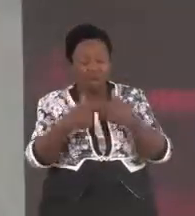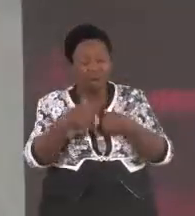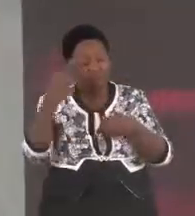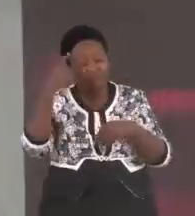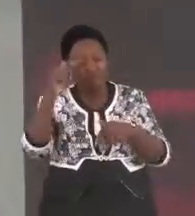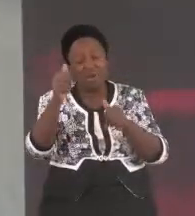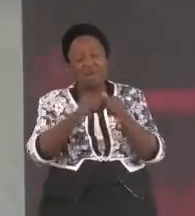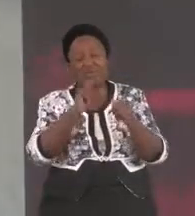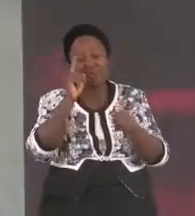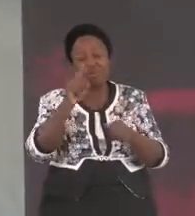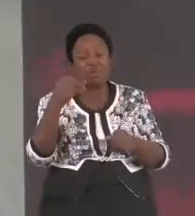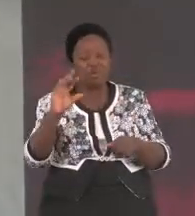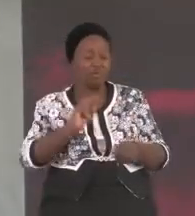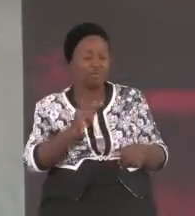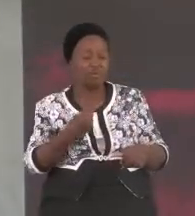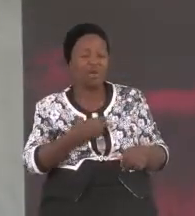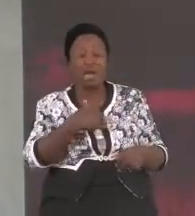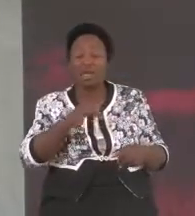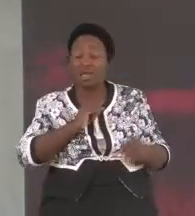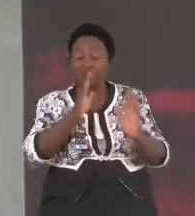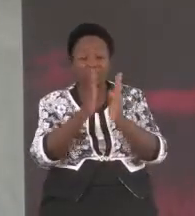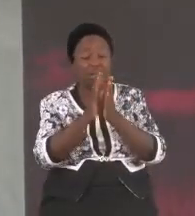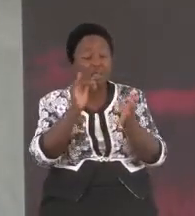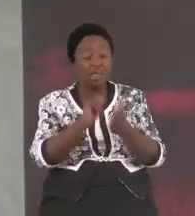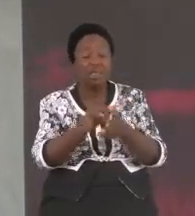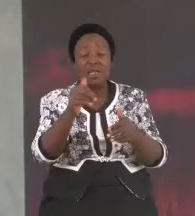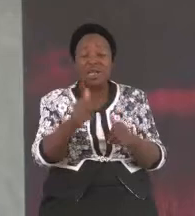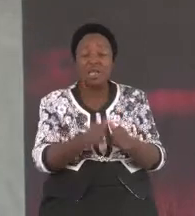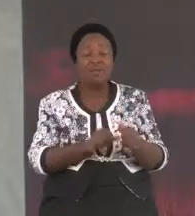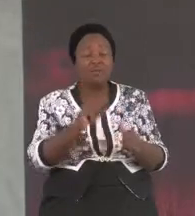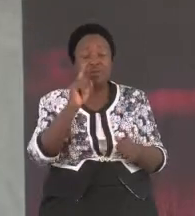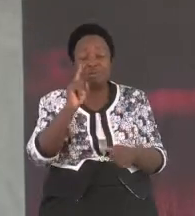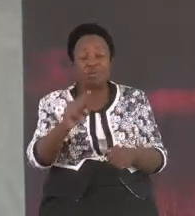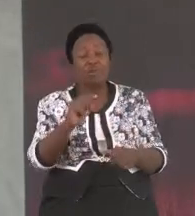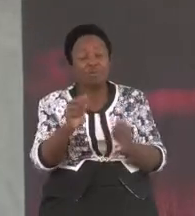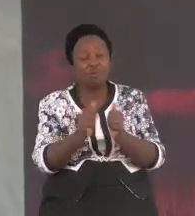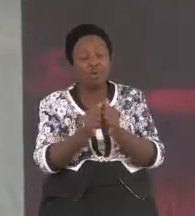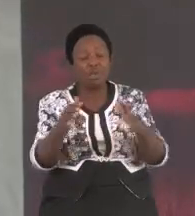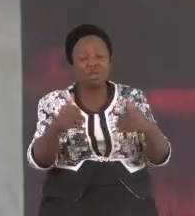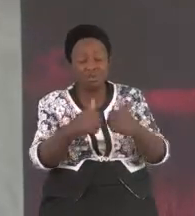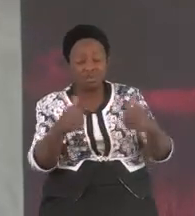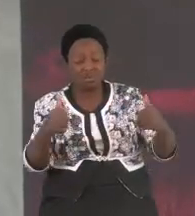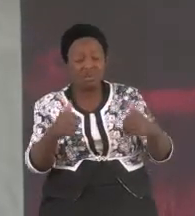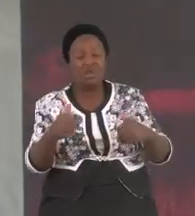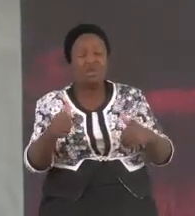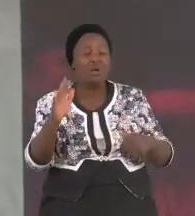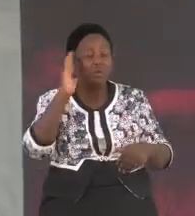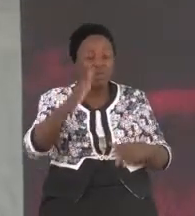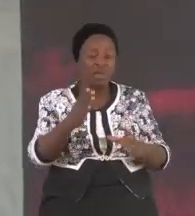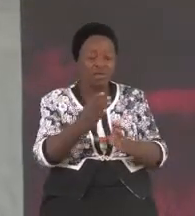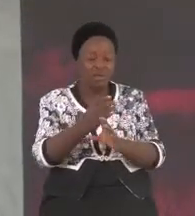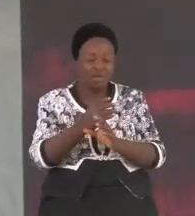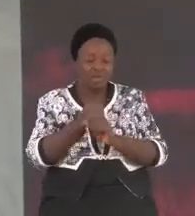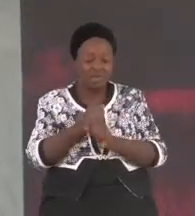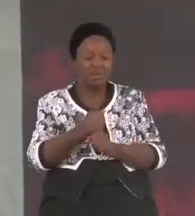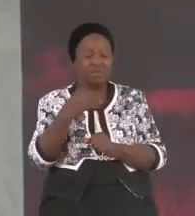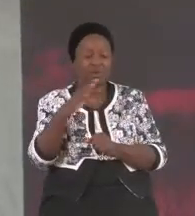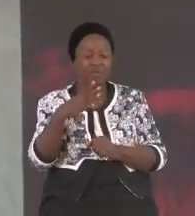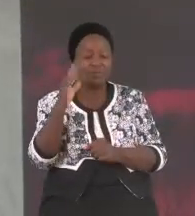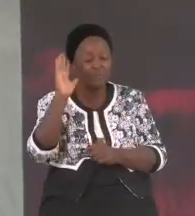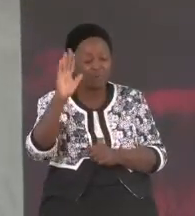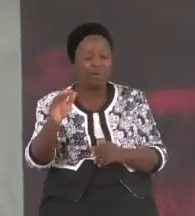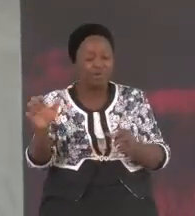us. And I pray that everyone without exception will receive of your fullness